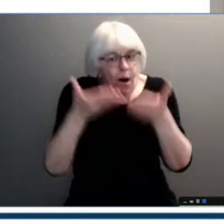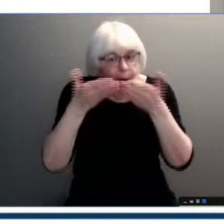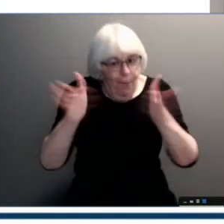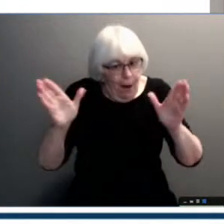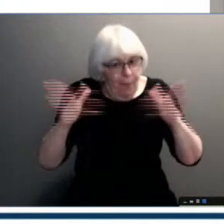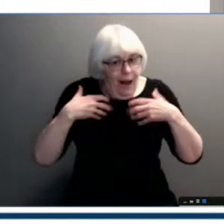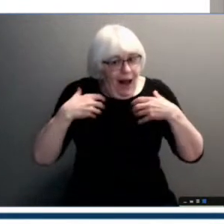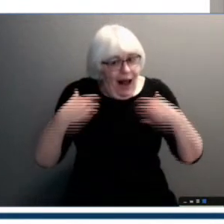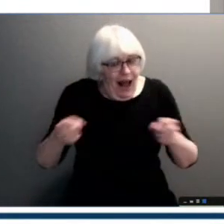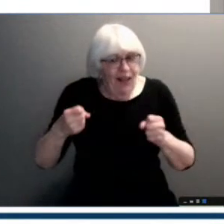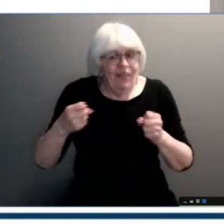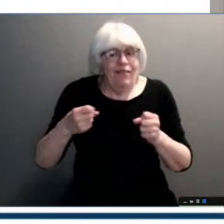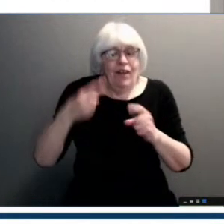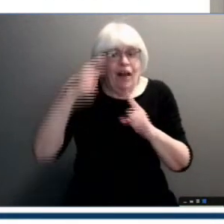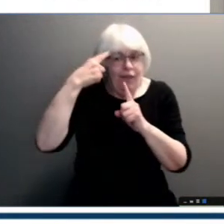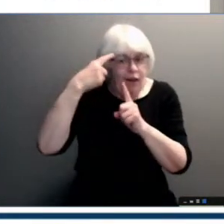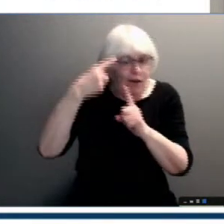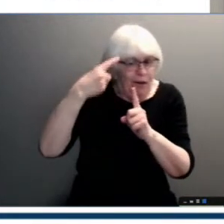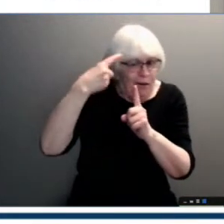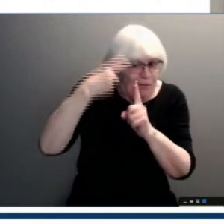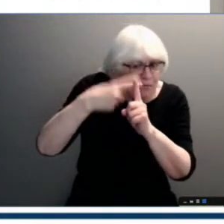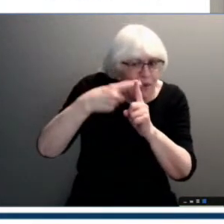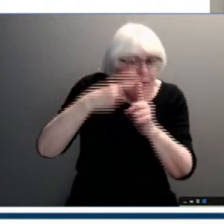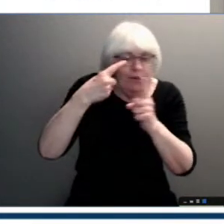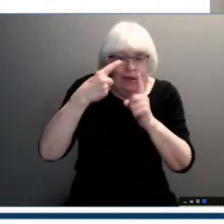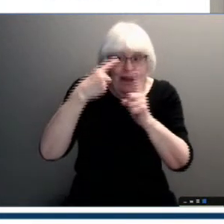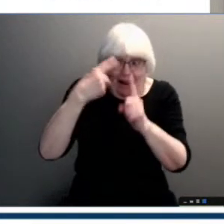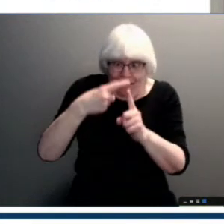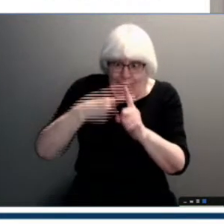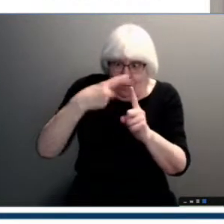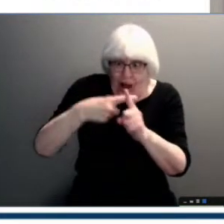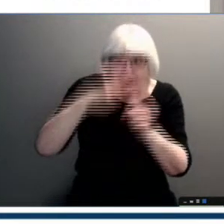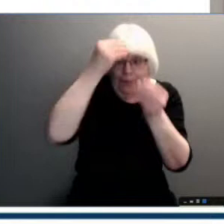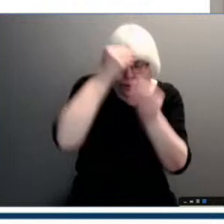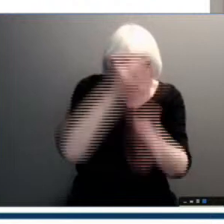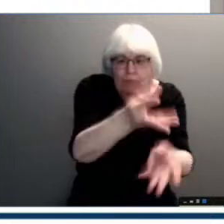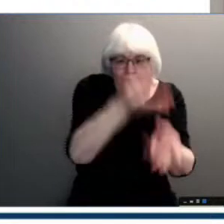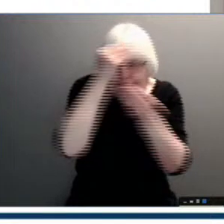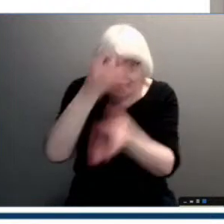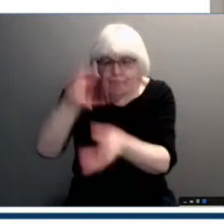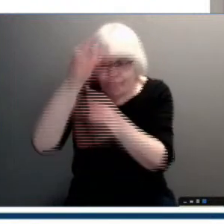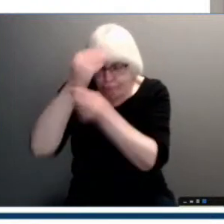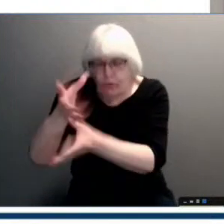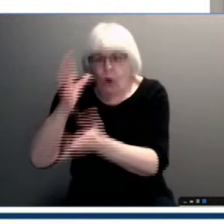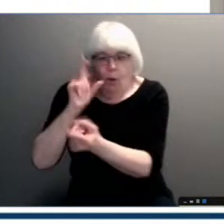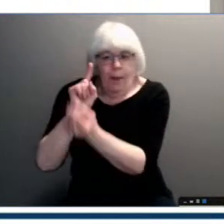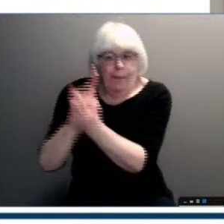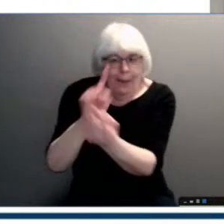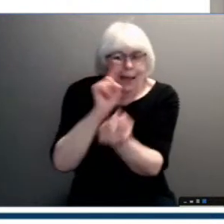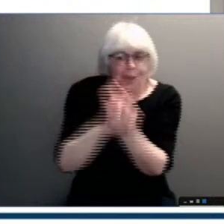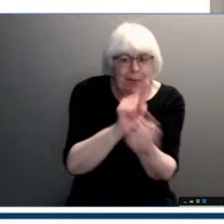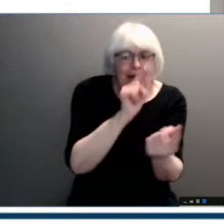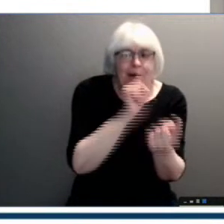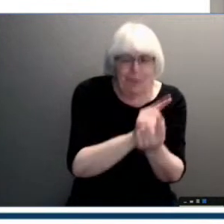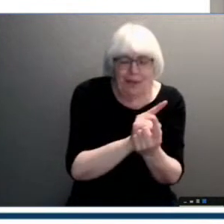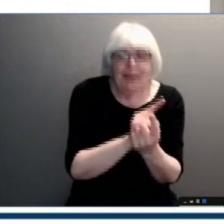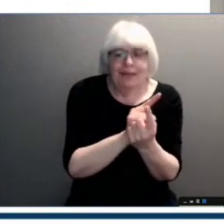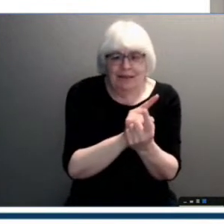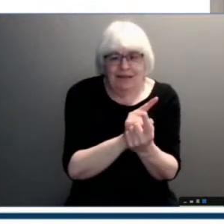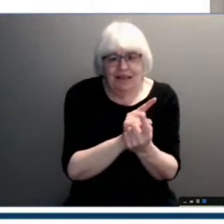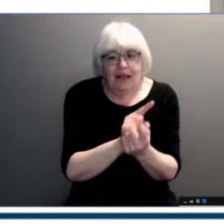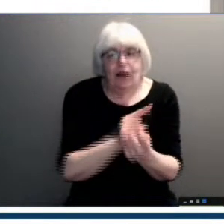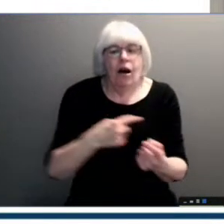close contacts. We're all tired of COVID, but it's here, and it's spreading rapidly across the